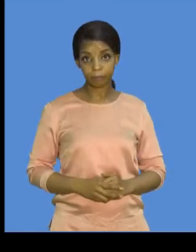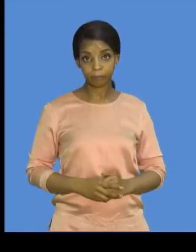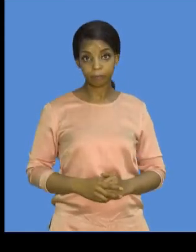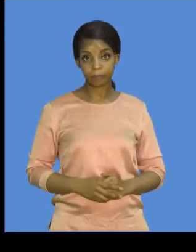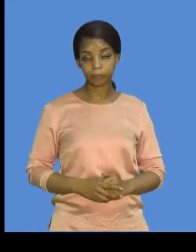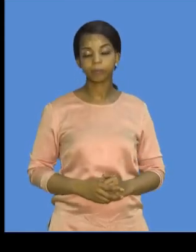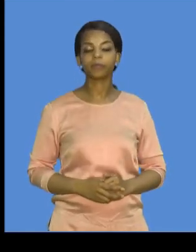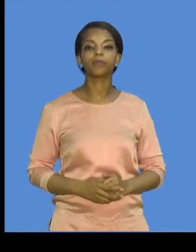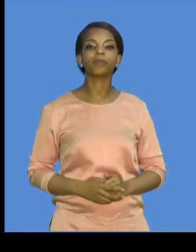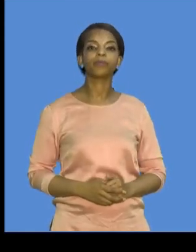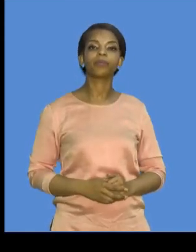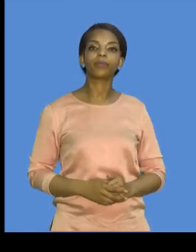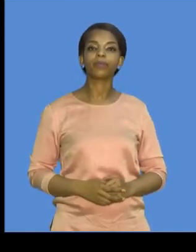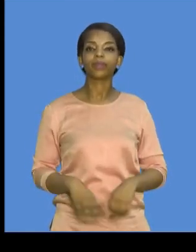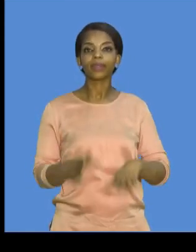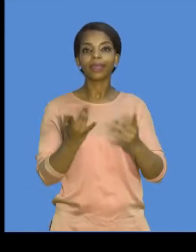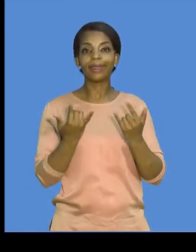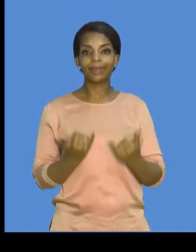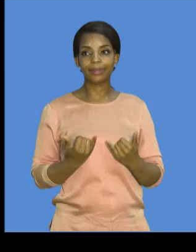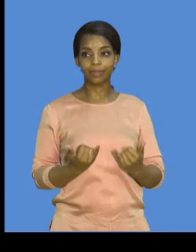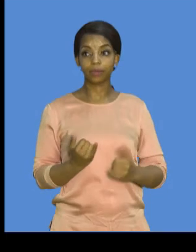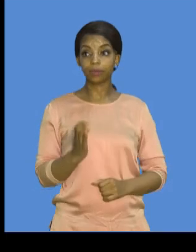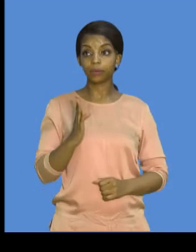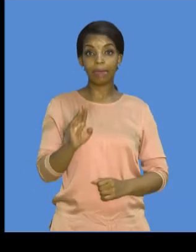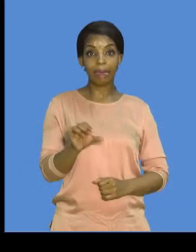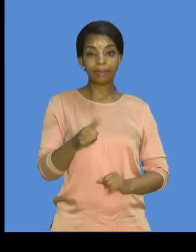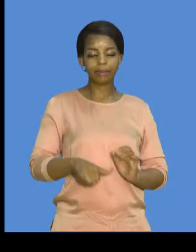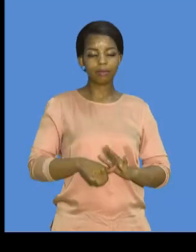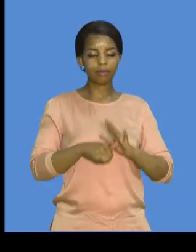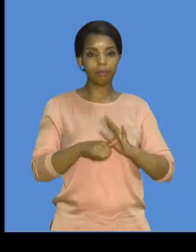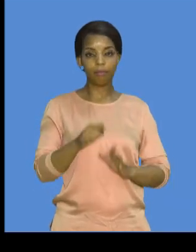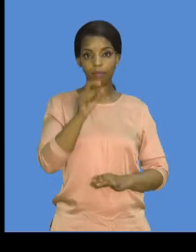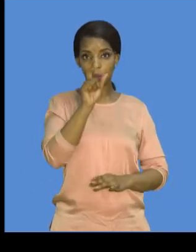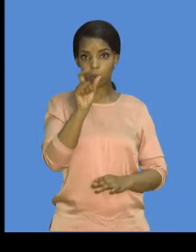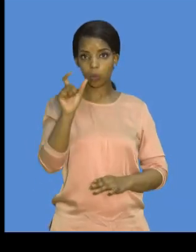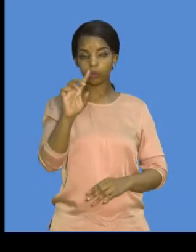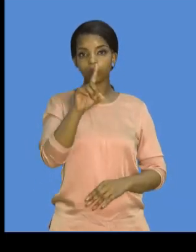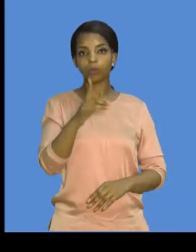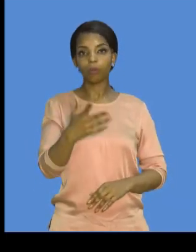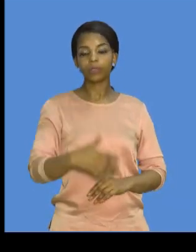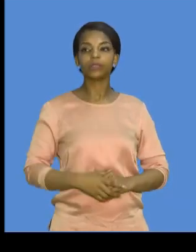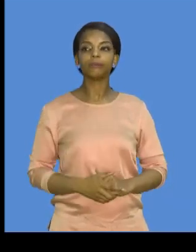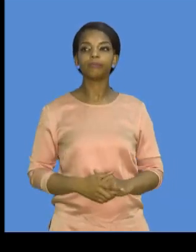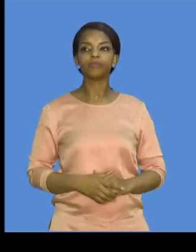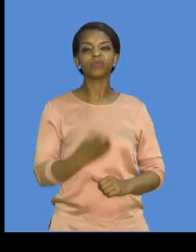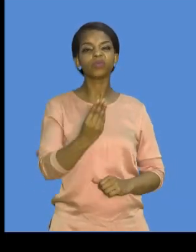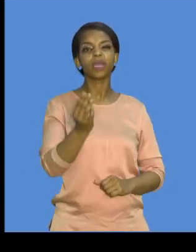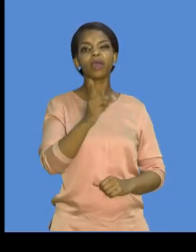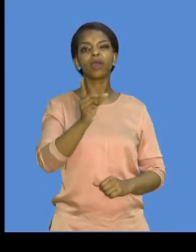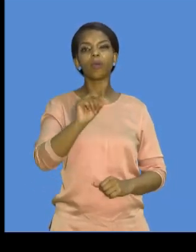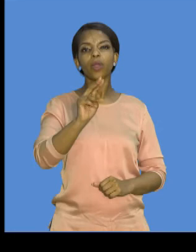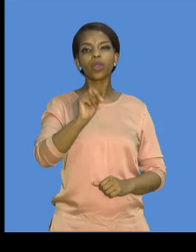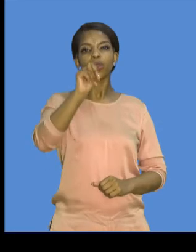Now, another concept that has to do with keywords would be our interest rate. There's nominal and